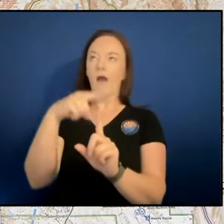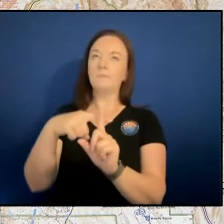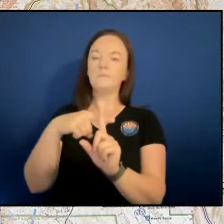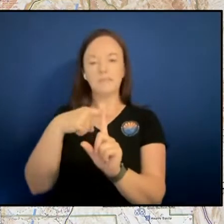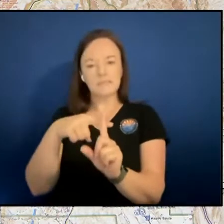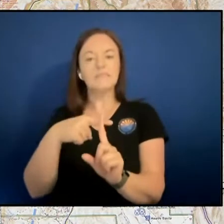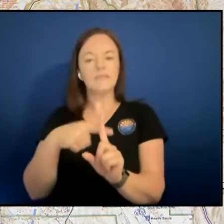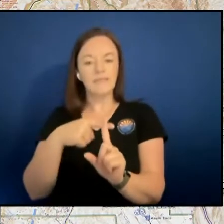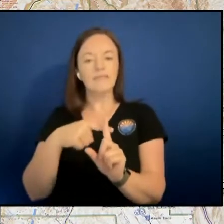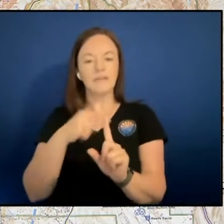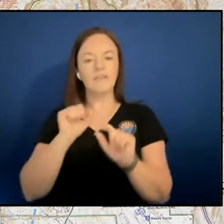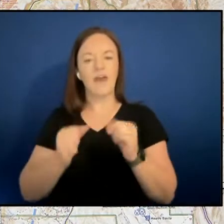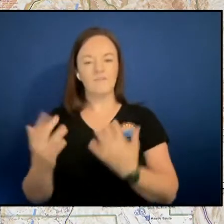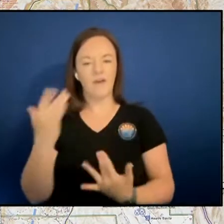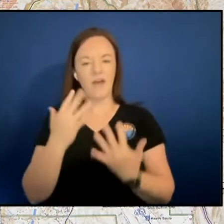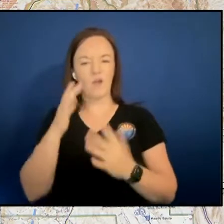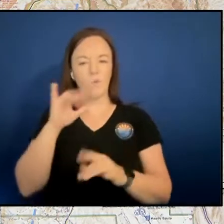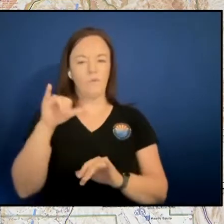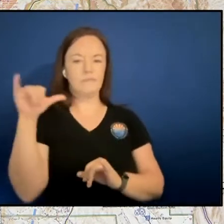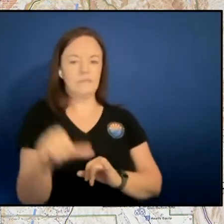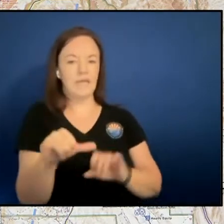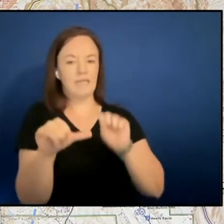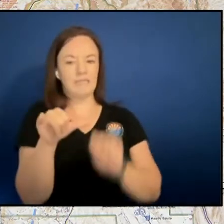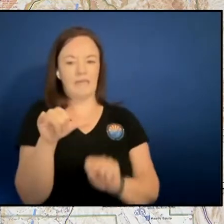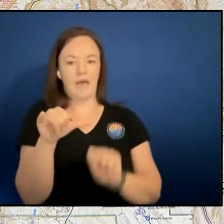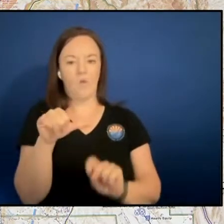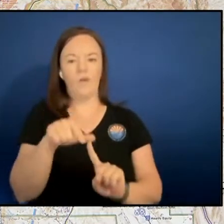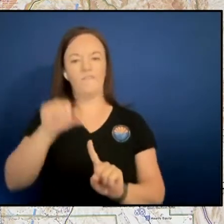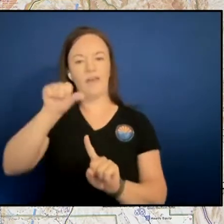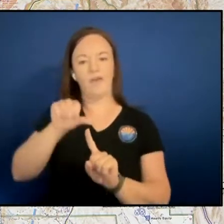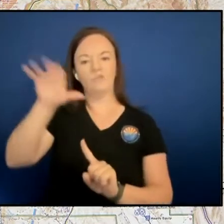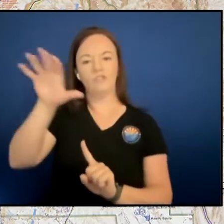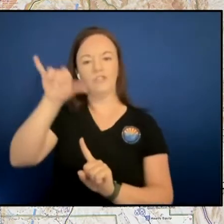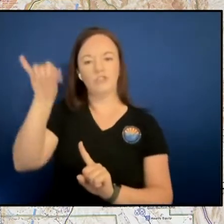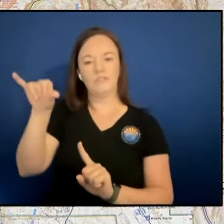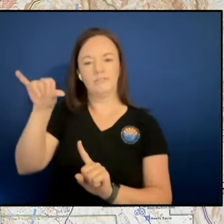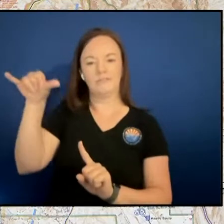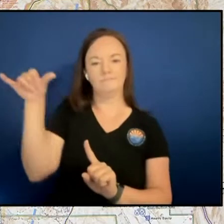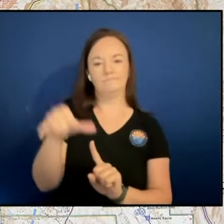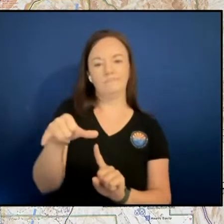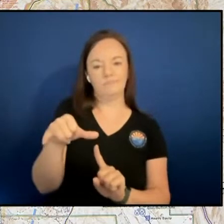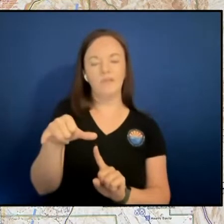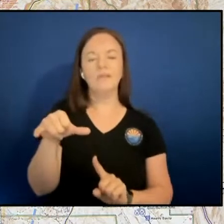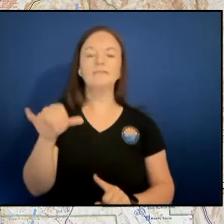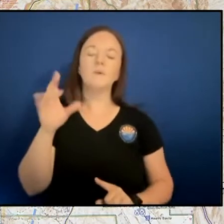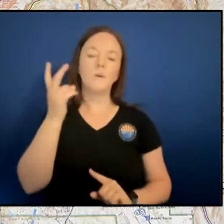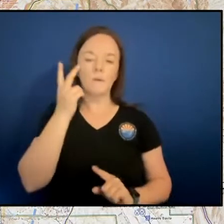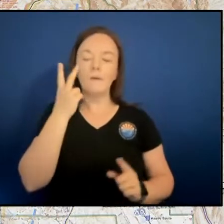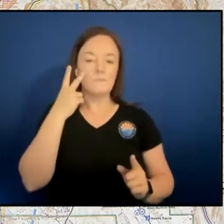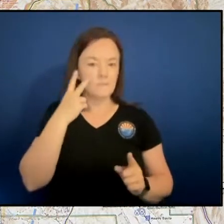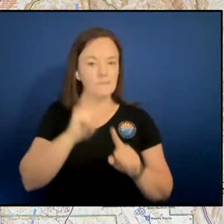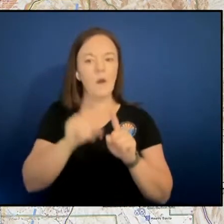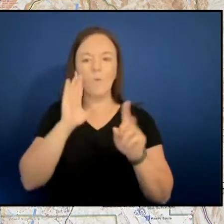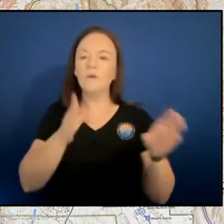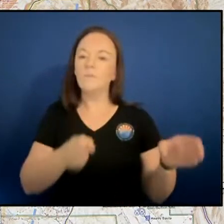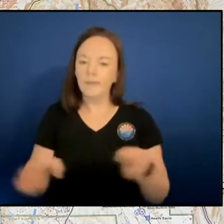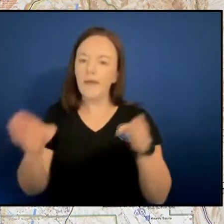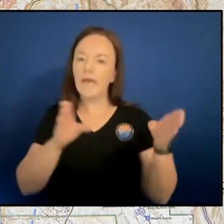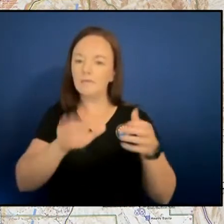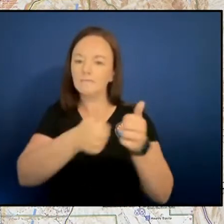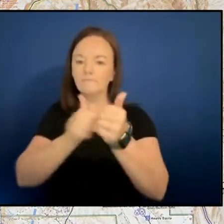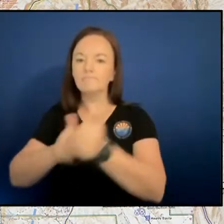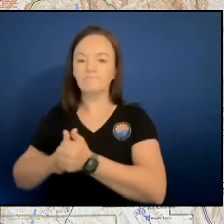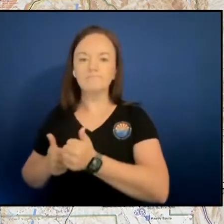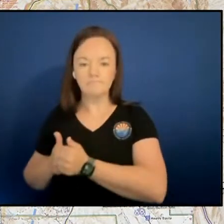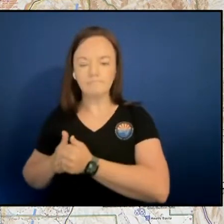able to keep that fire south of the ridge system. And but again, we'll keep planning for the fact that it